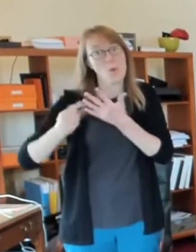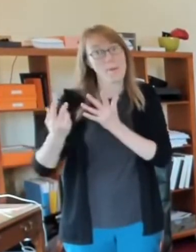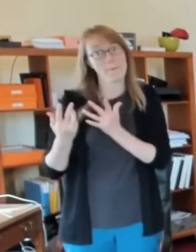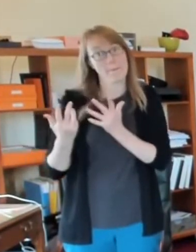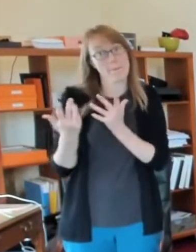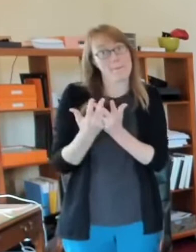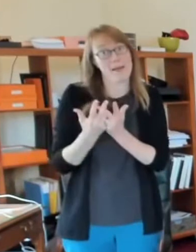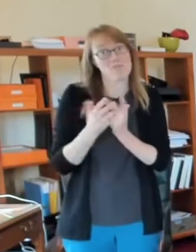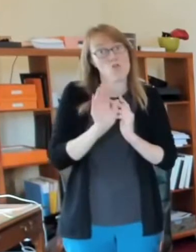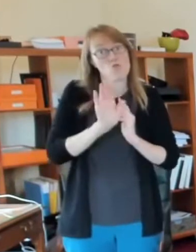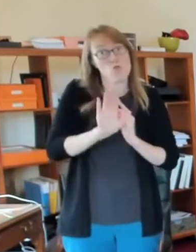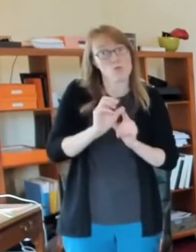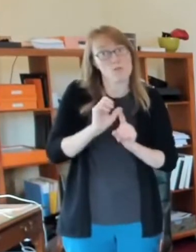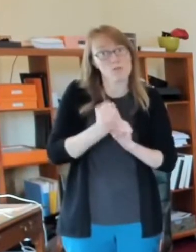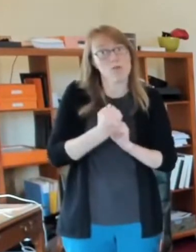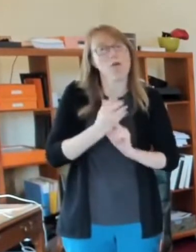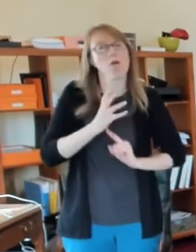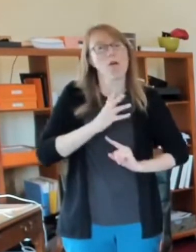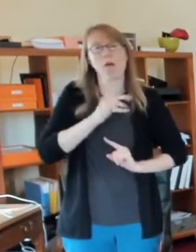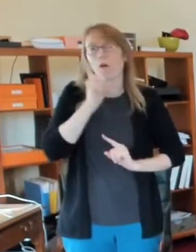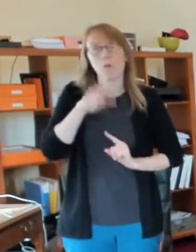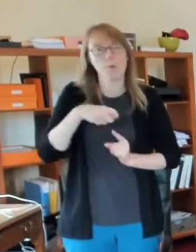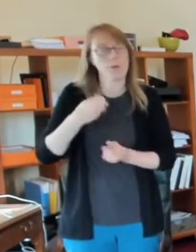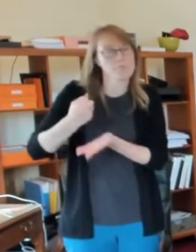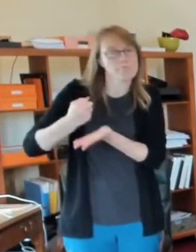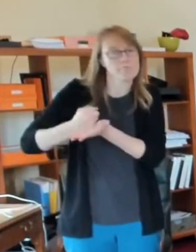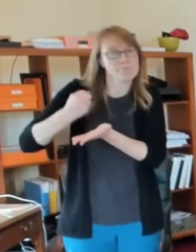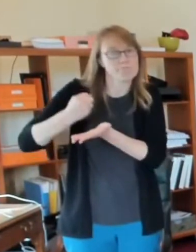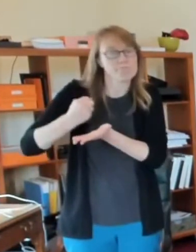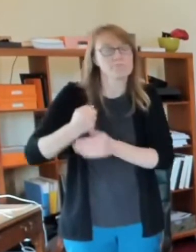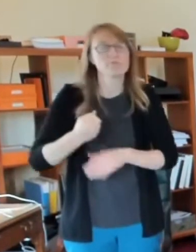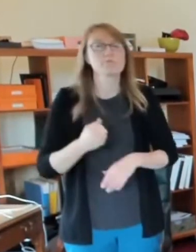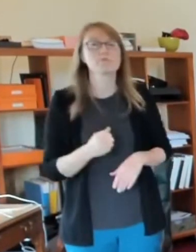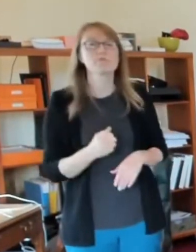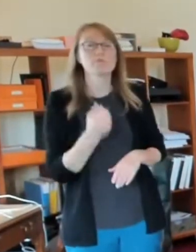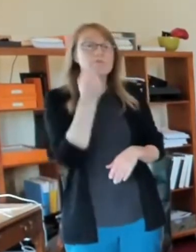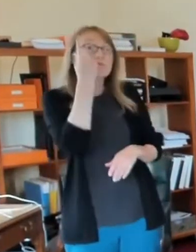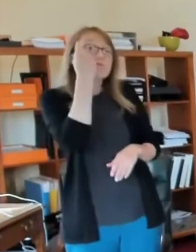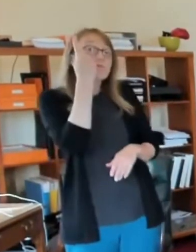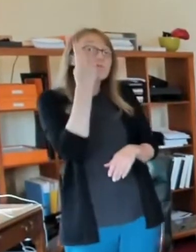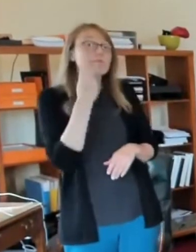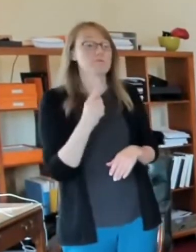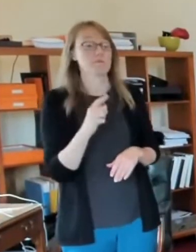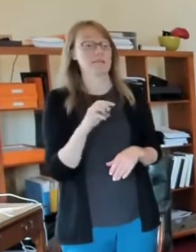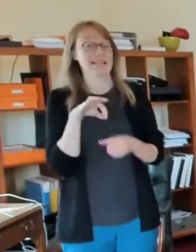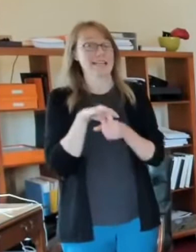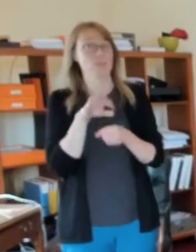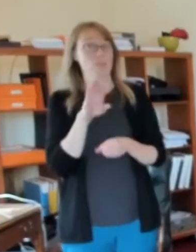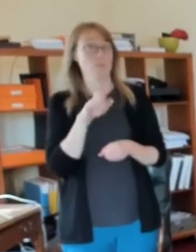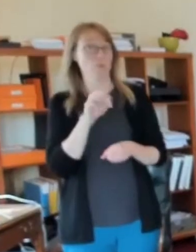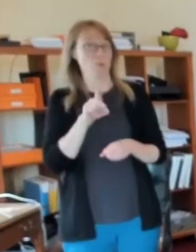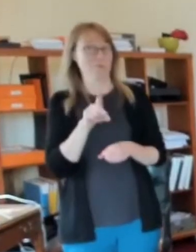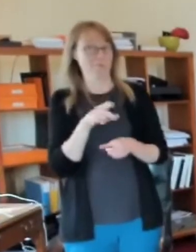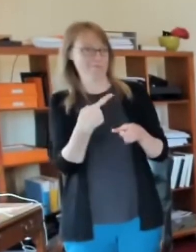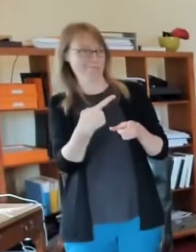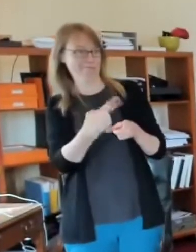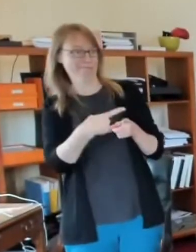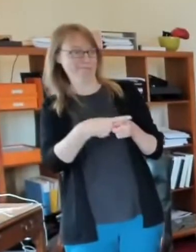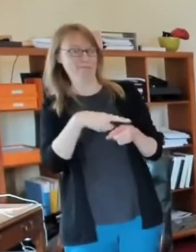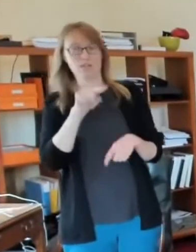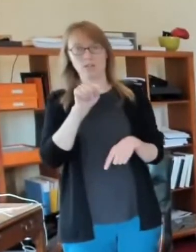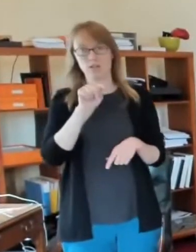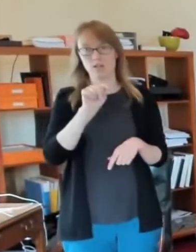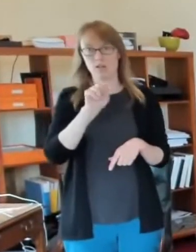So the deadline for getting that application to the election board in the city of St. Louis, the election board is right over here at the corner of Tucker and